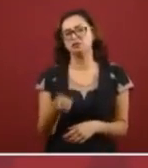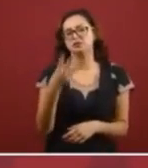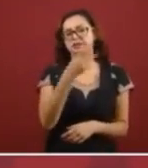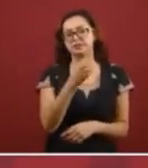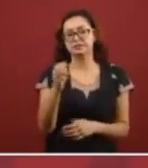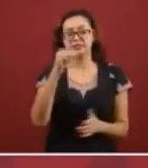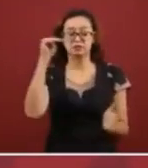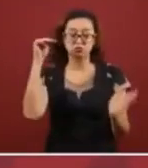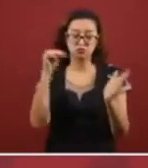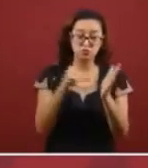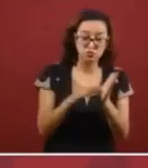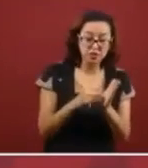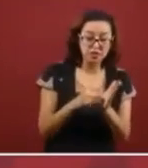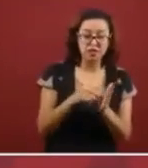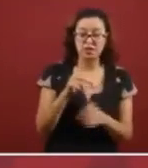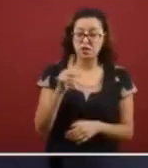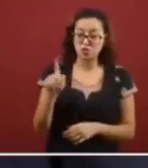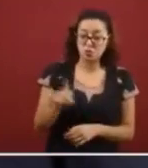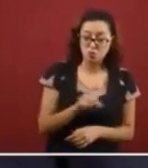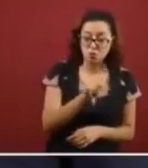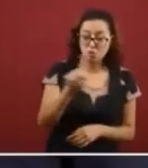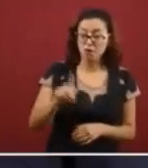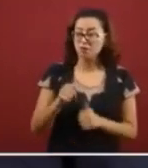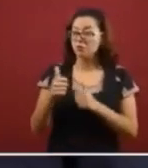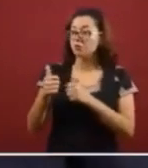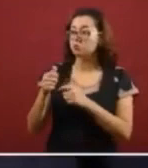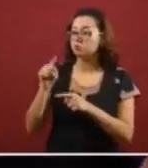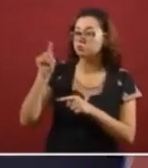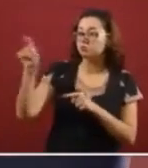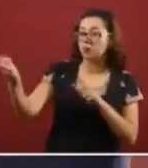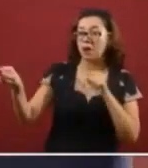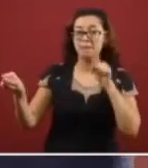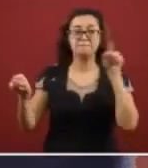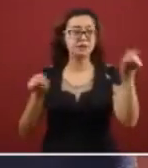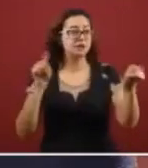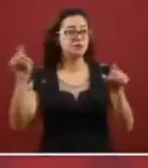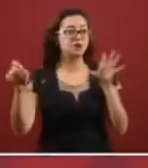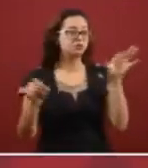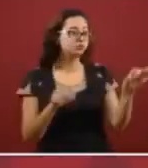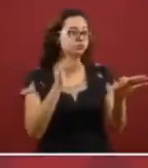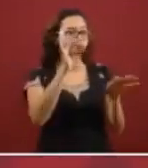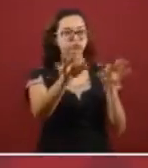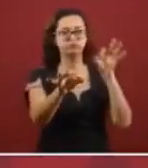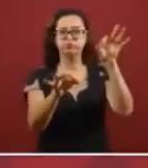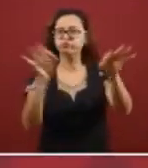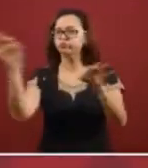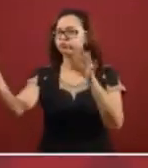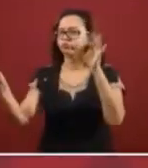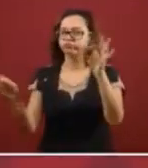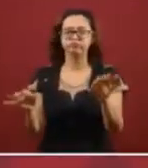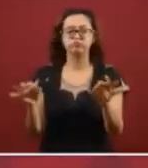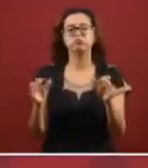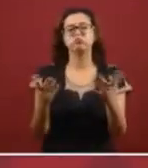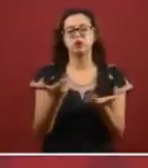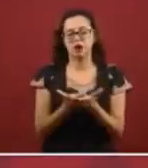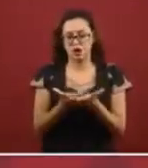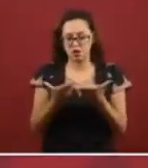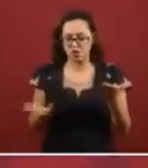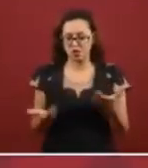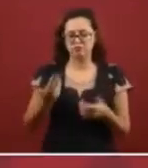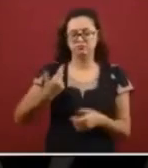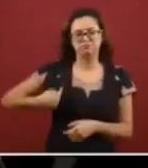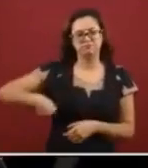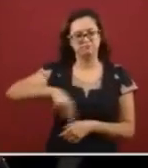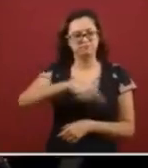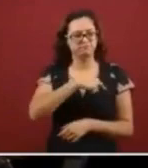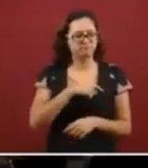There's 300,000 in the whole entonces, country, which is a great dispersion. And what we're doing is organizing and